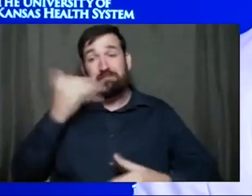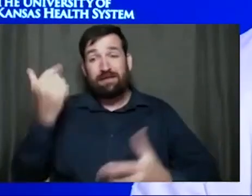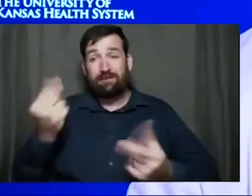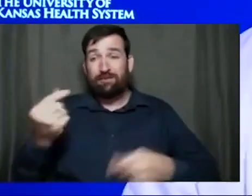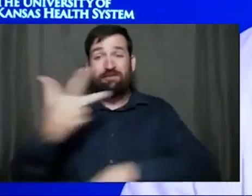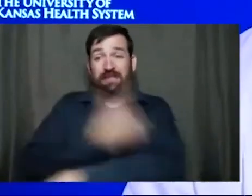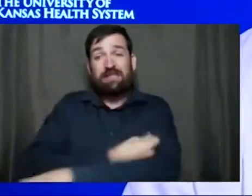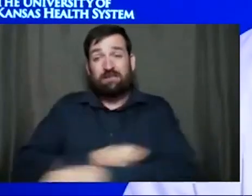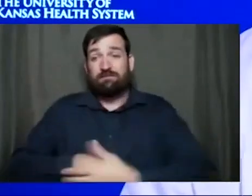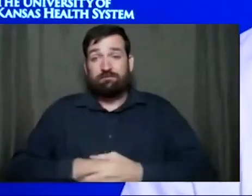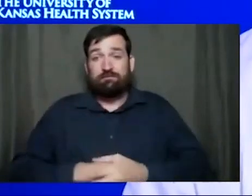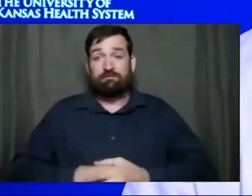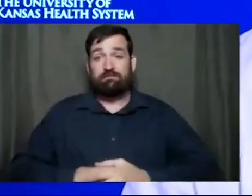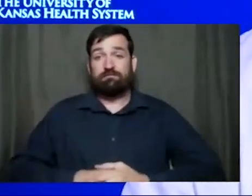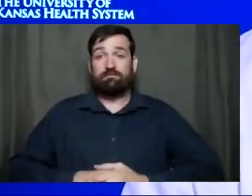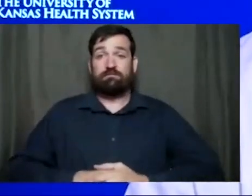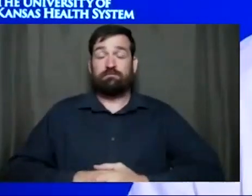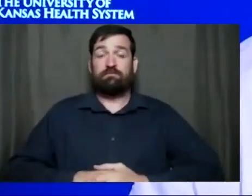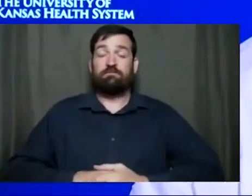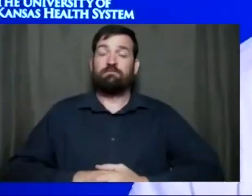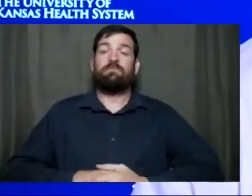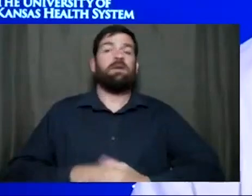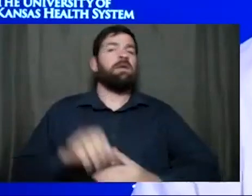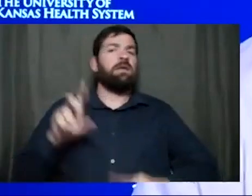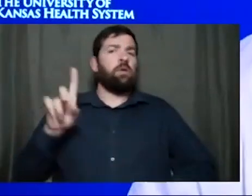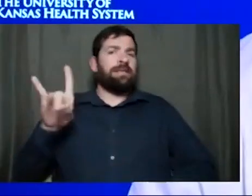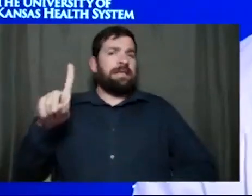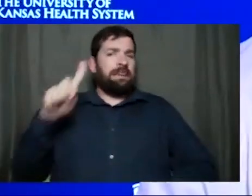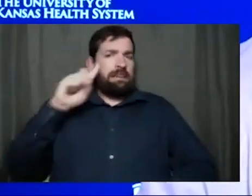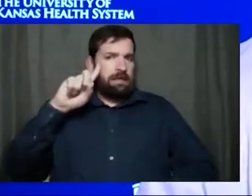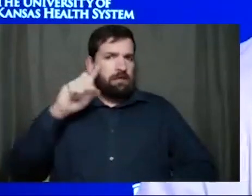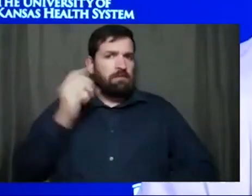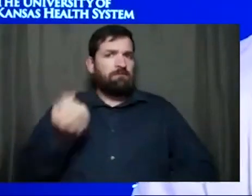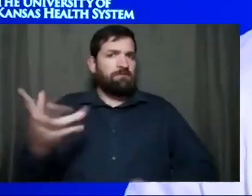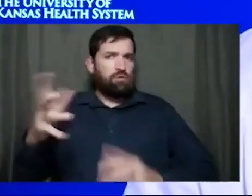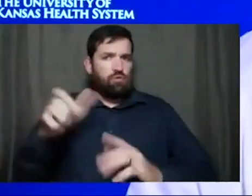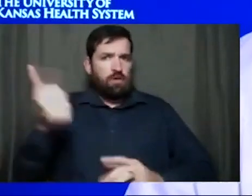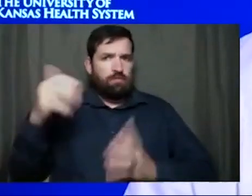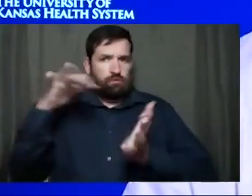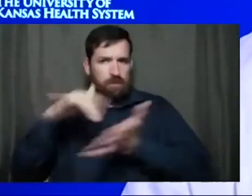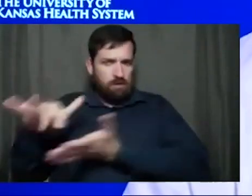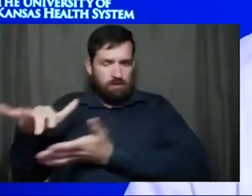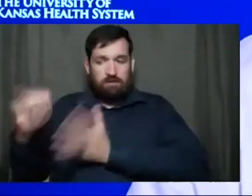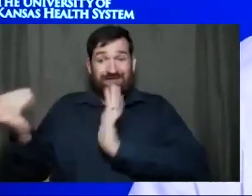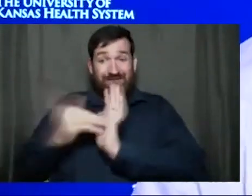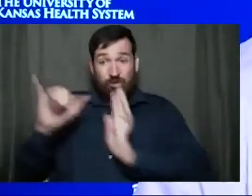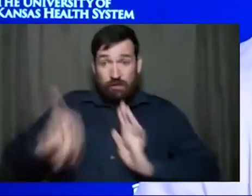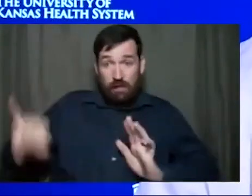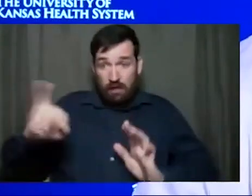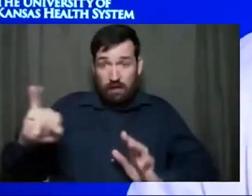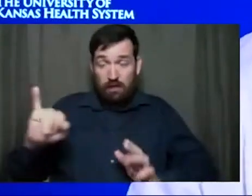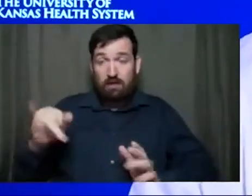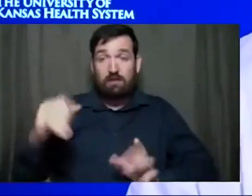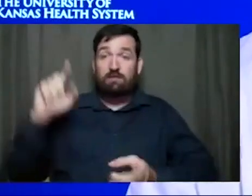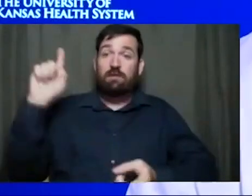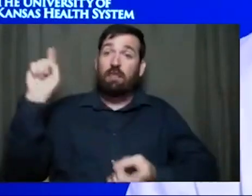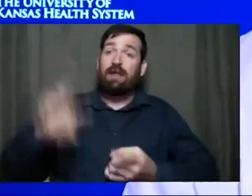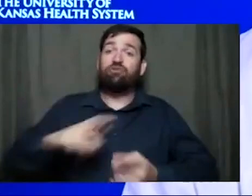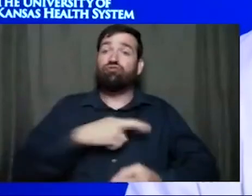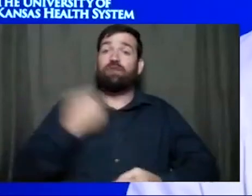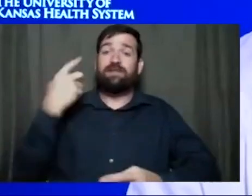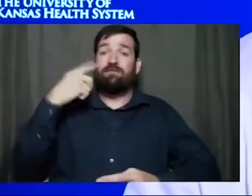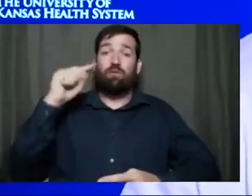Because, we did think, and there was a couple other studies that said, well, with reinfection, you certainly are less at risk of severe